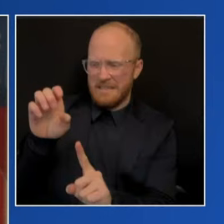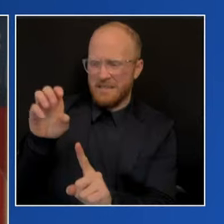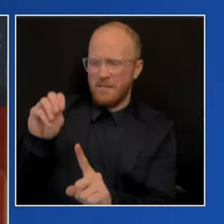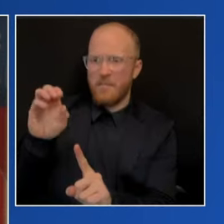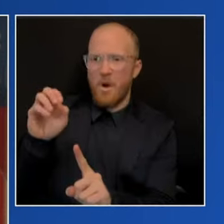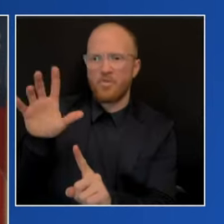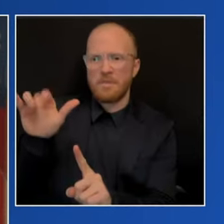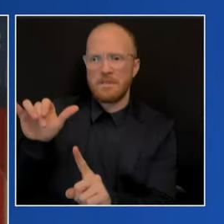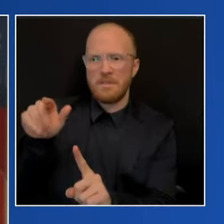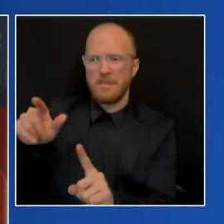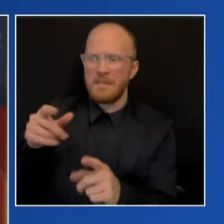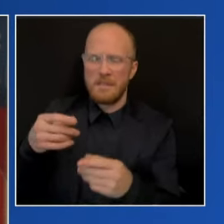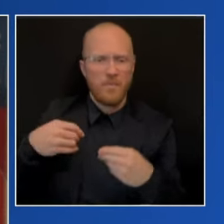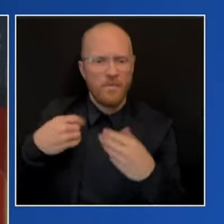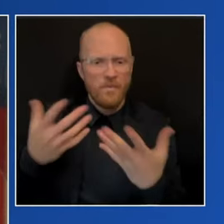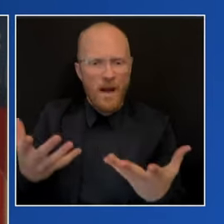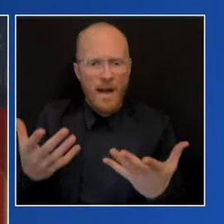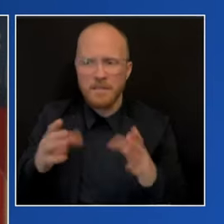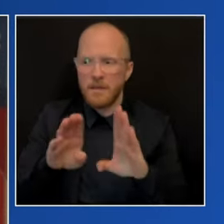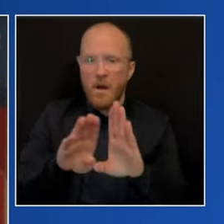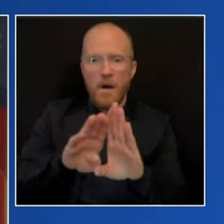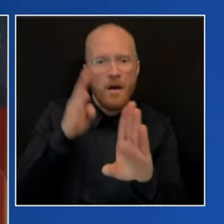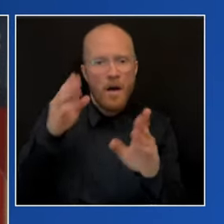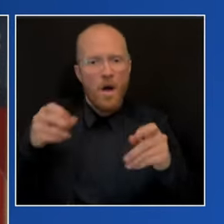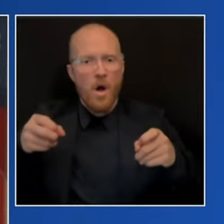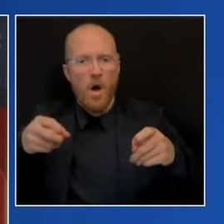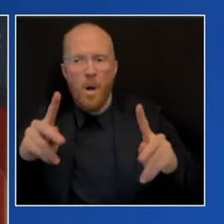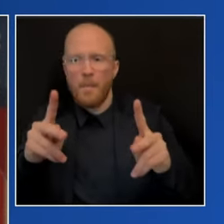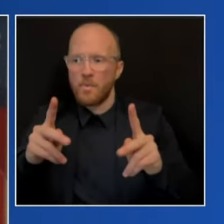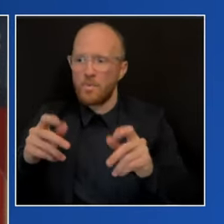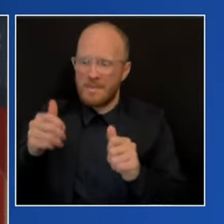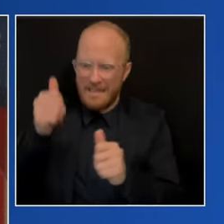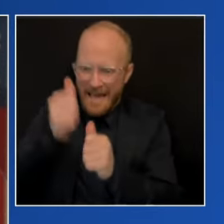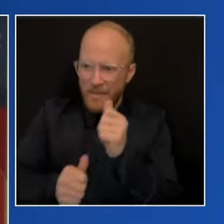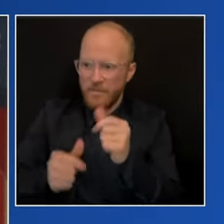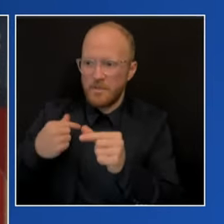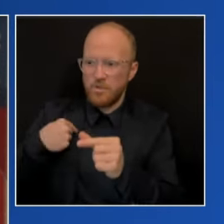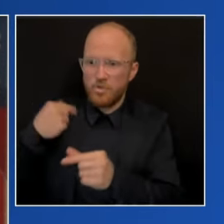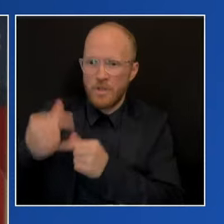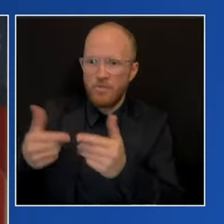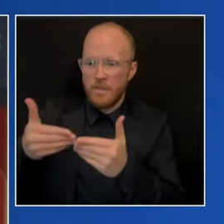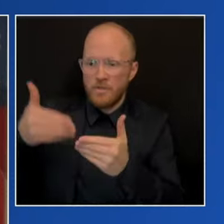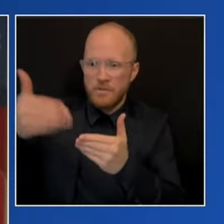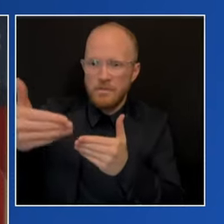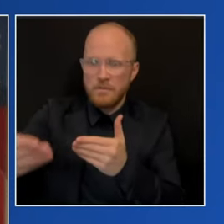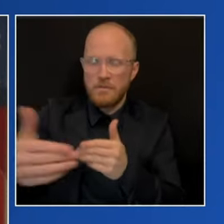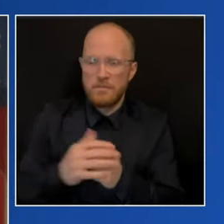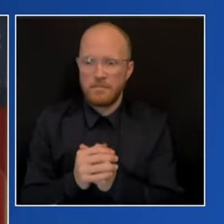opportunity wider and wider with each successive generation, notwithstanding our mistakes.